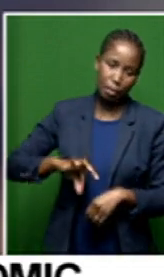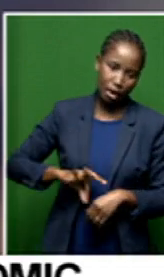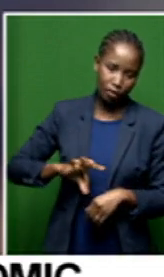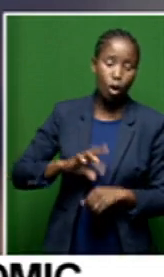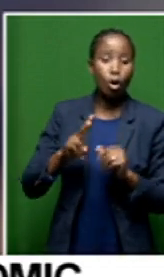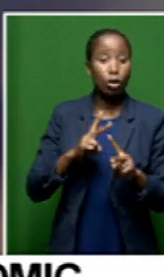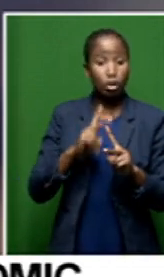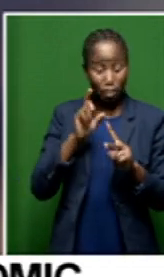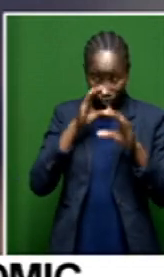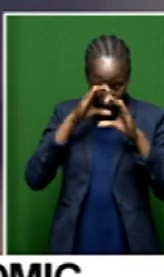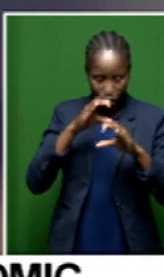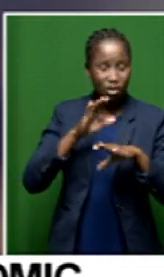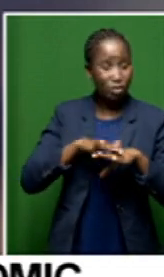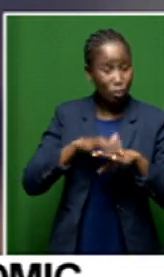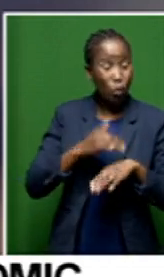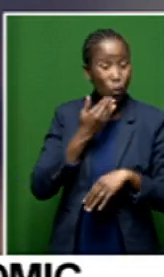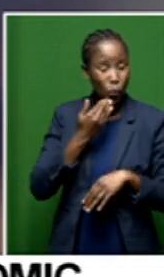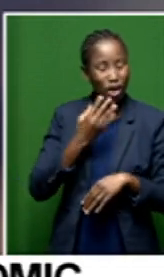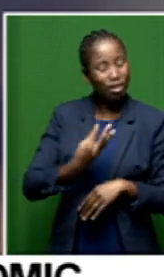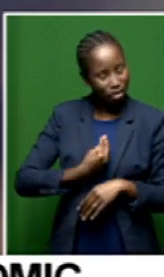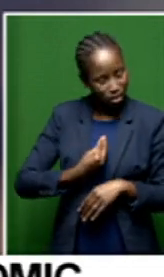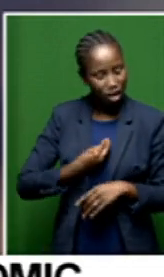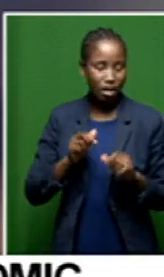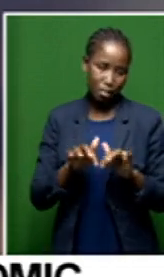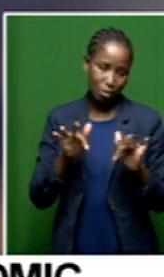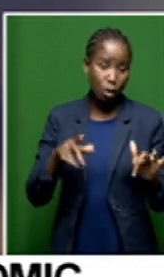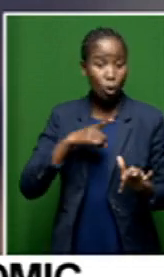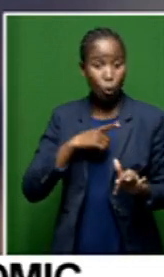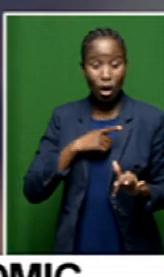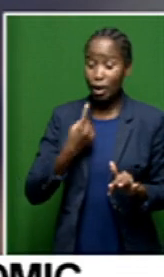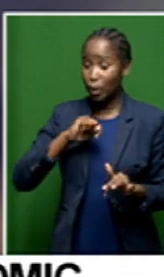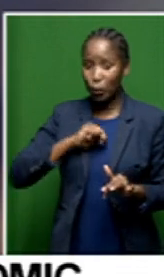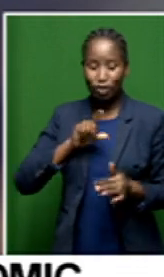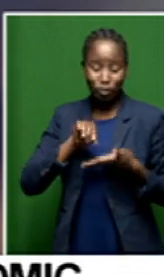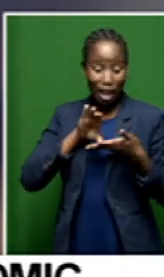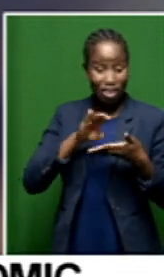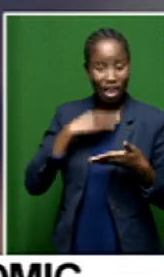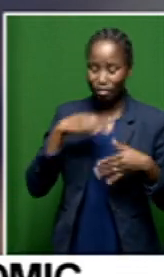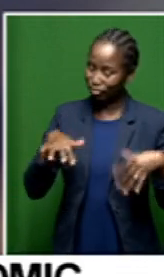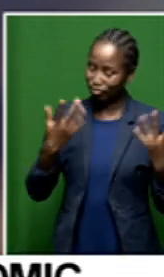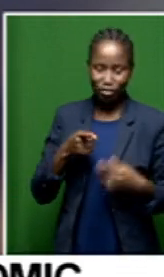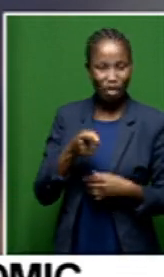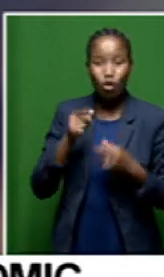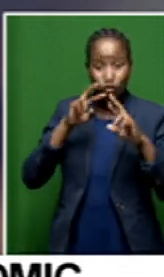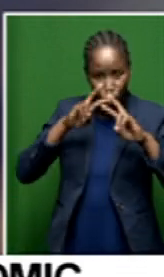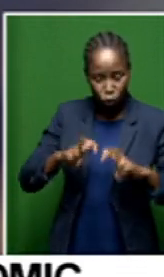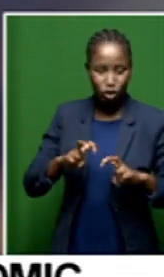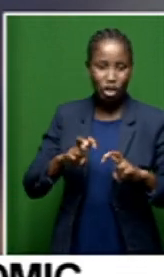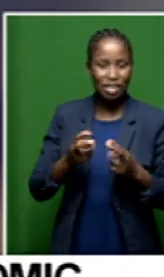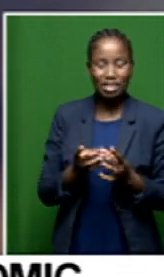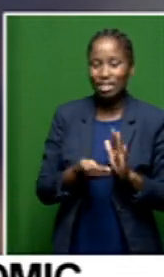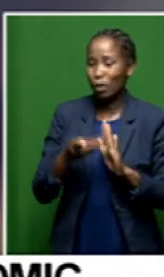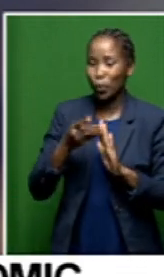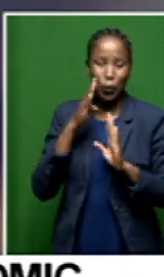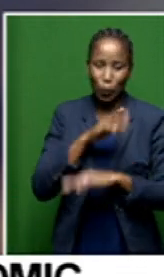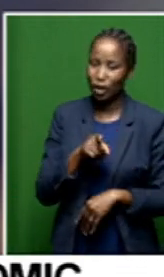Leanne, on young people. We, as a country, aren't investing enough on research and development. And that's where a